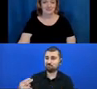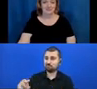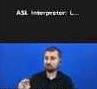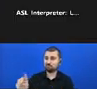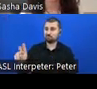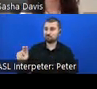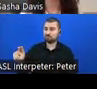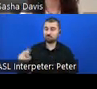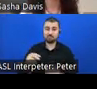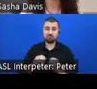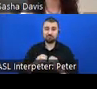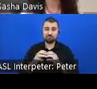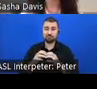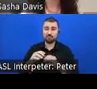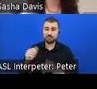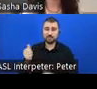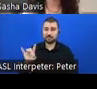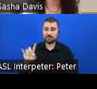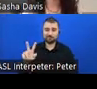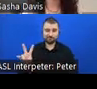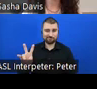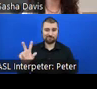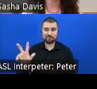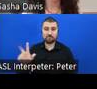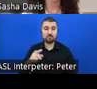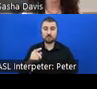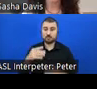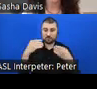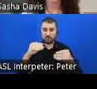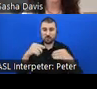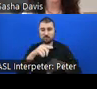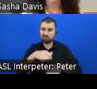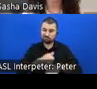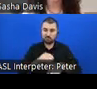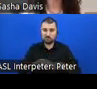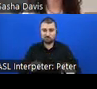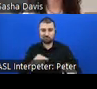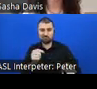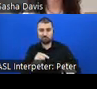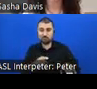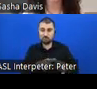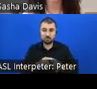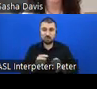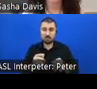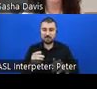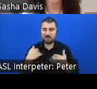and built in 1873. It was a storefront on the ground level, and then had lofts